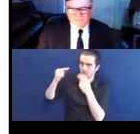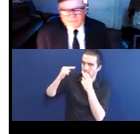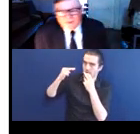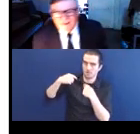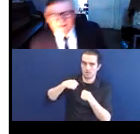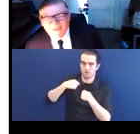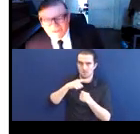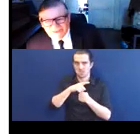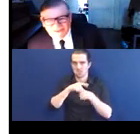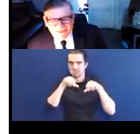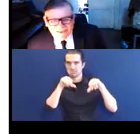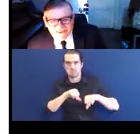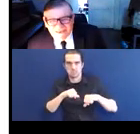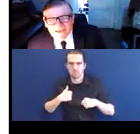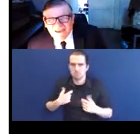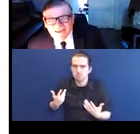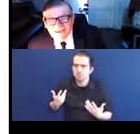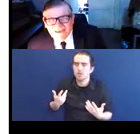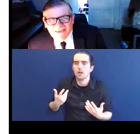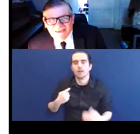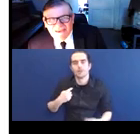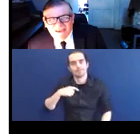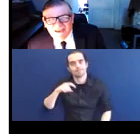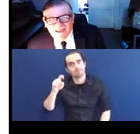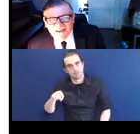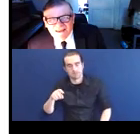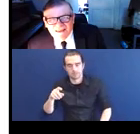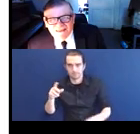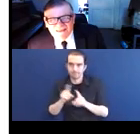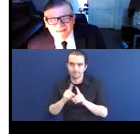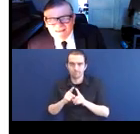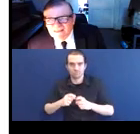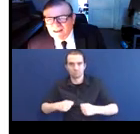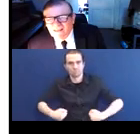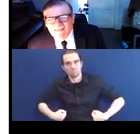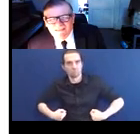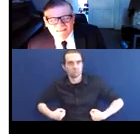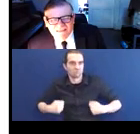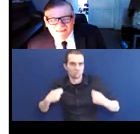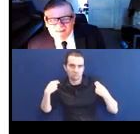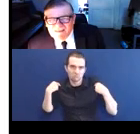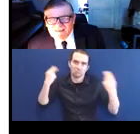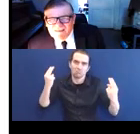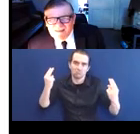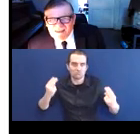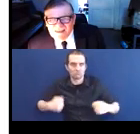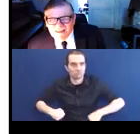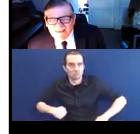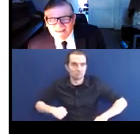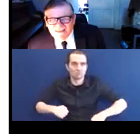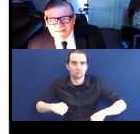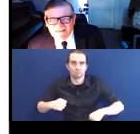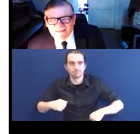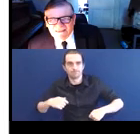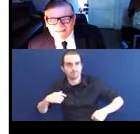with disability in Nigeria. You really have to be a determined person. Like I said, like I'm a go-getter. You need to be a go-getter to